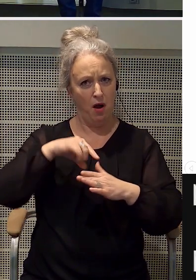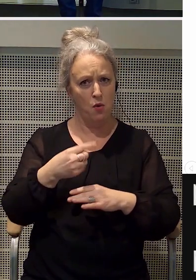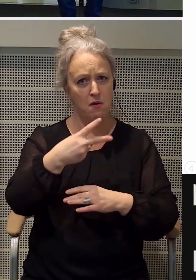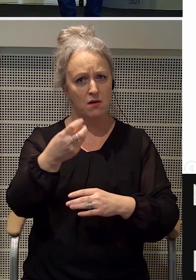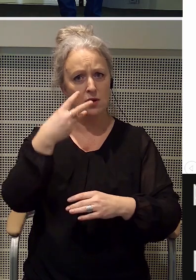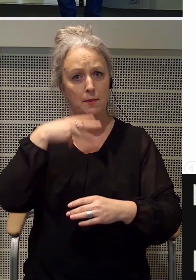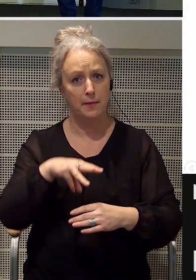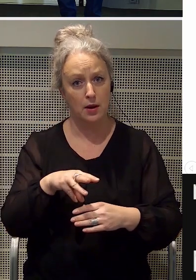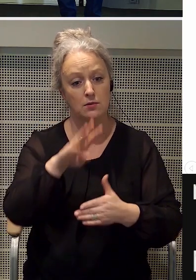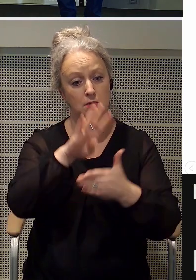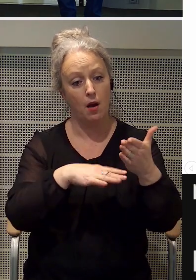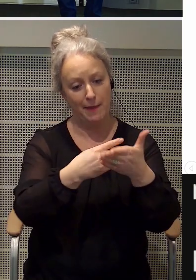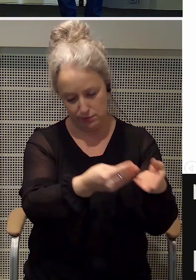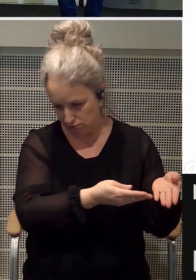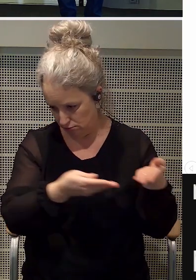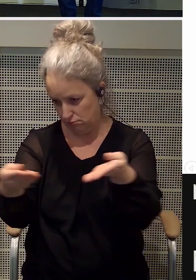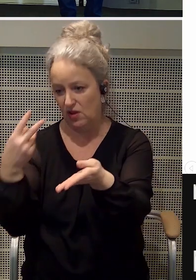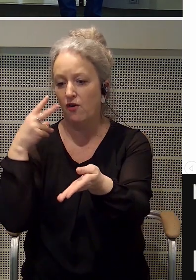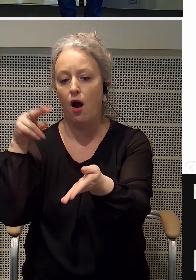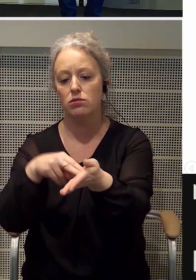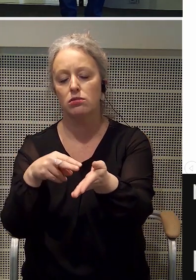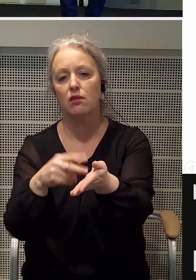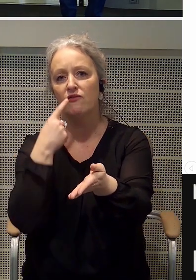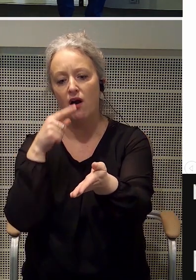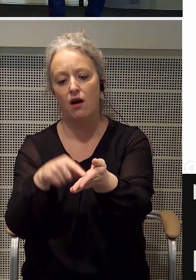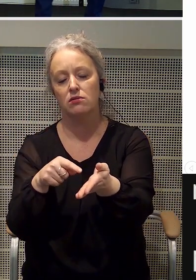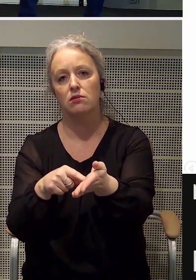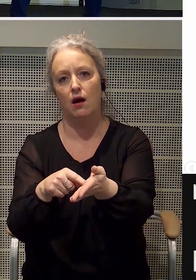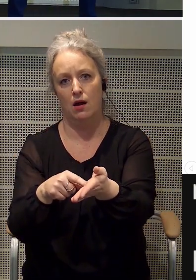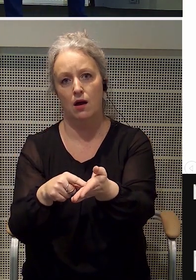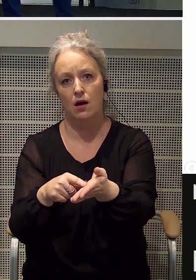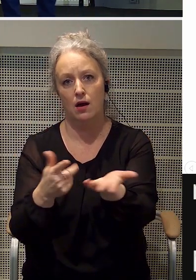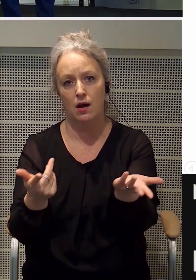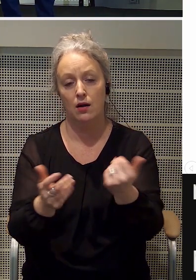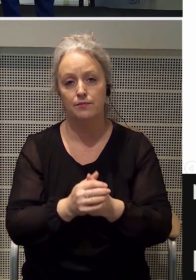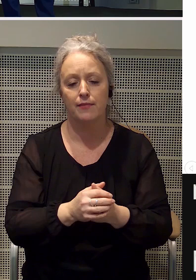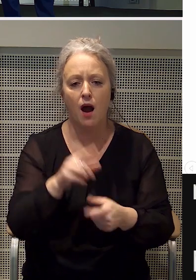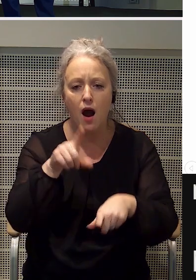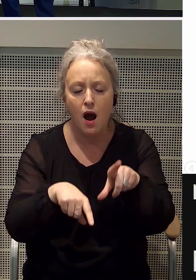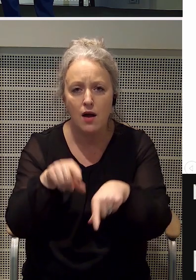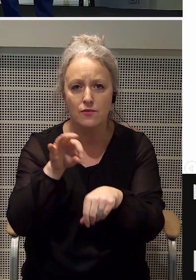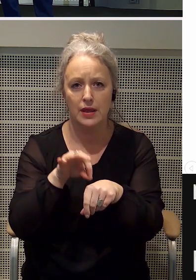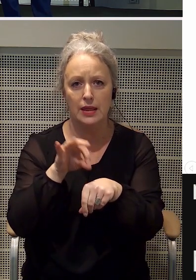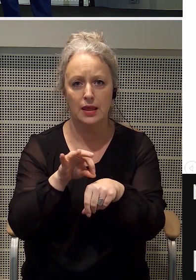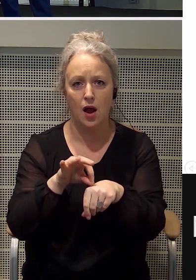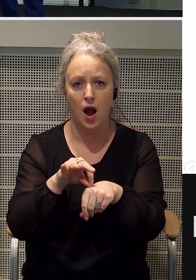And these new services, they also cost 200 million. So,